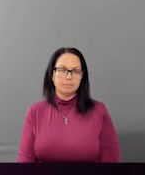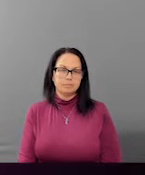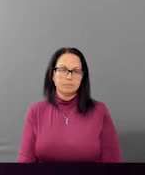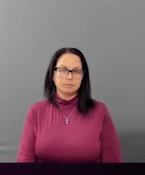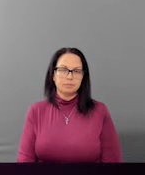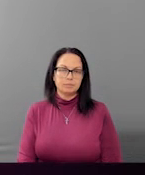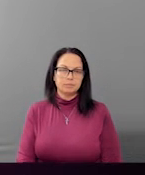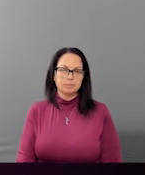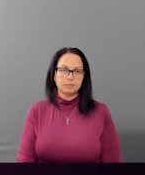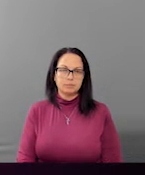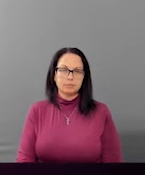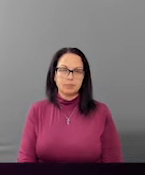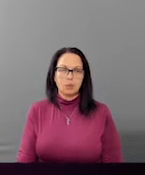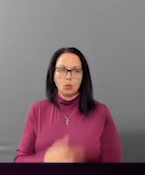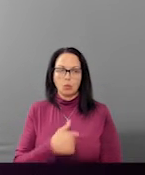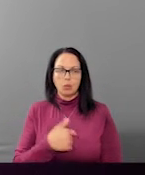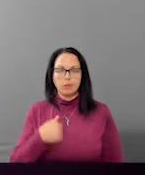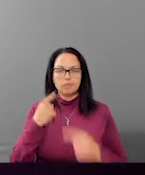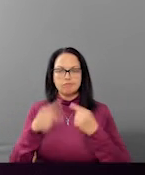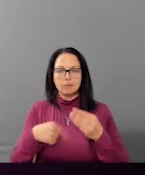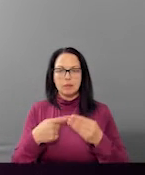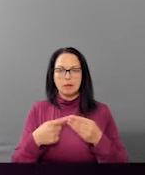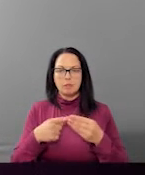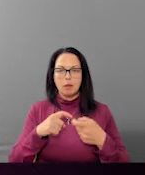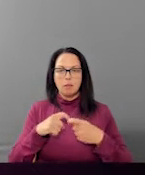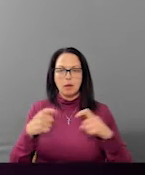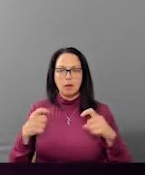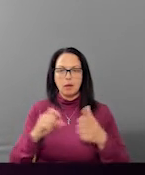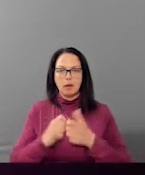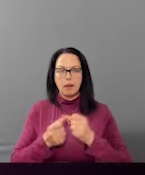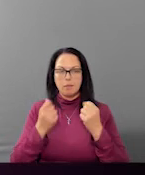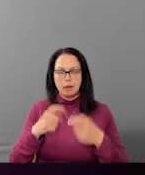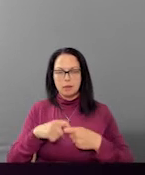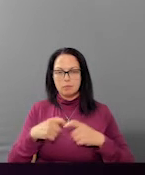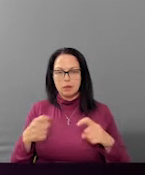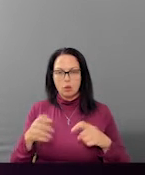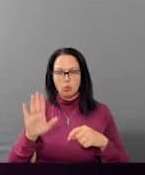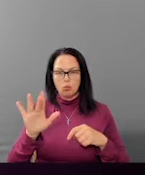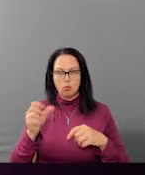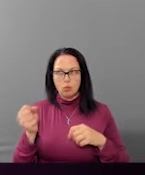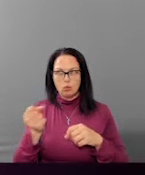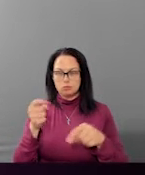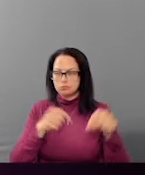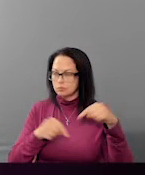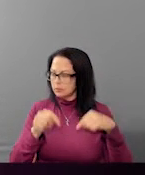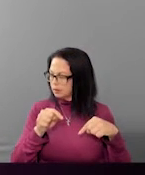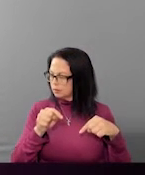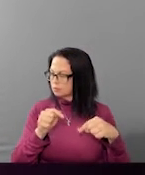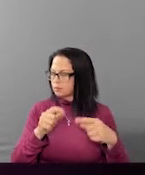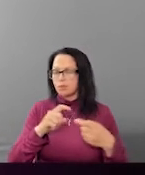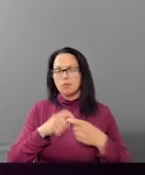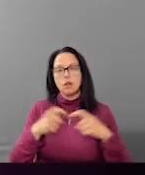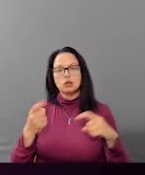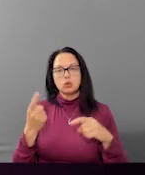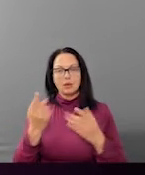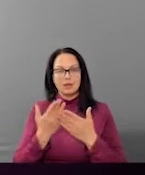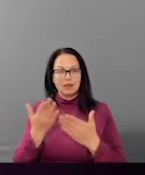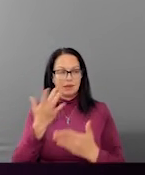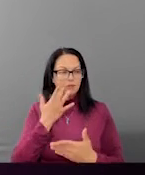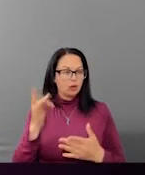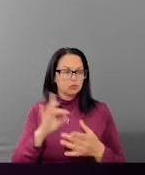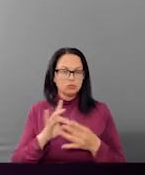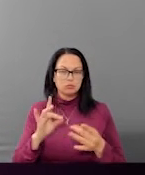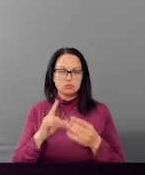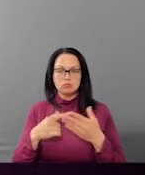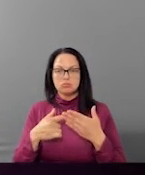when we think about a blockchain, right, how many blocks, okay, so sorry, let me take a step back. A blockchain, one thing that I actually forgot to mention is